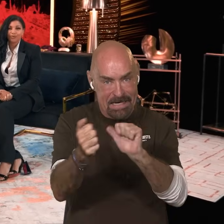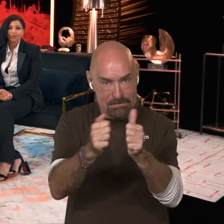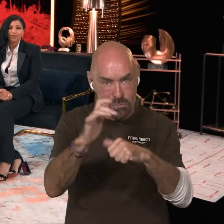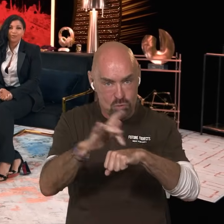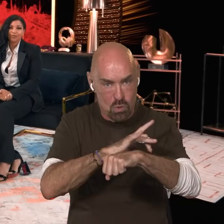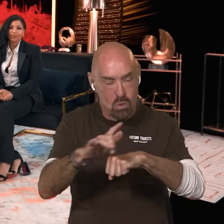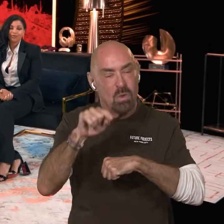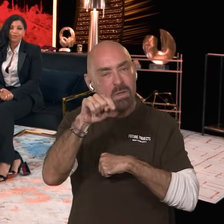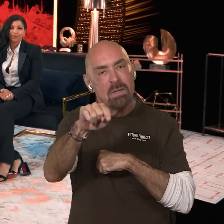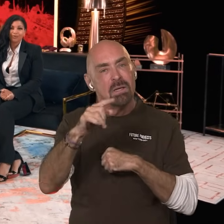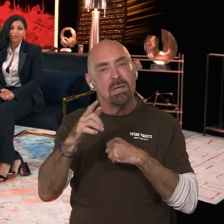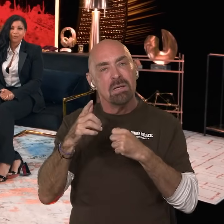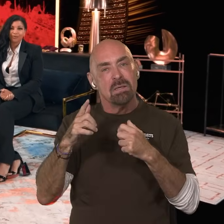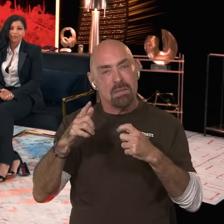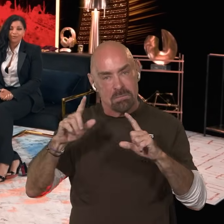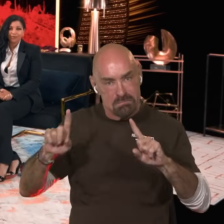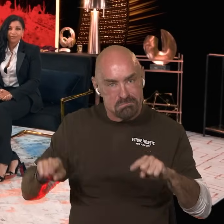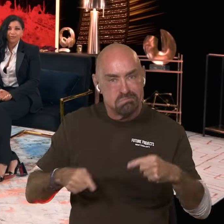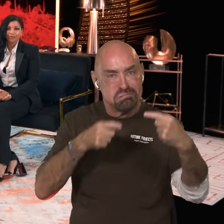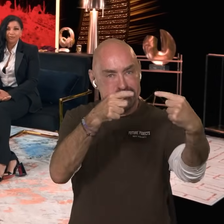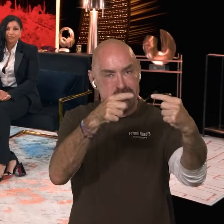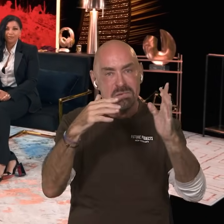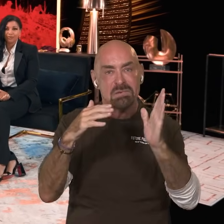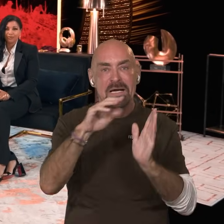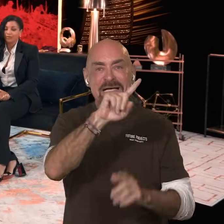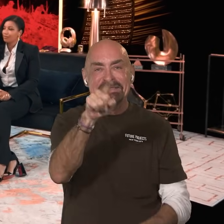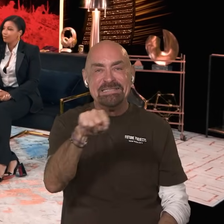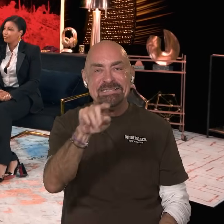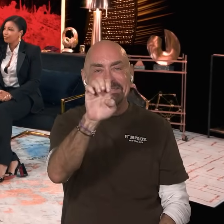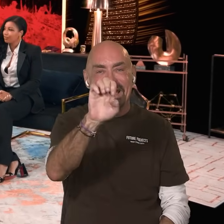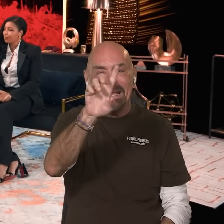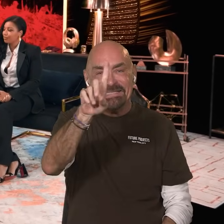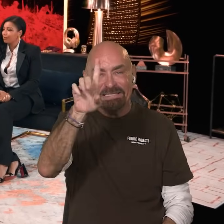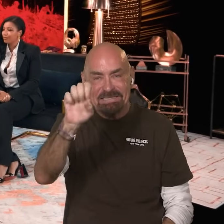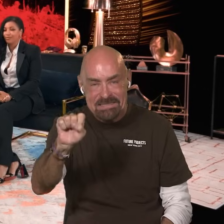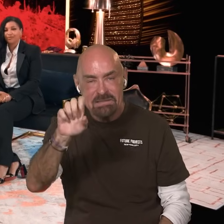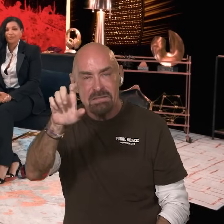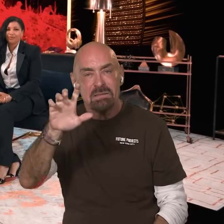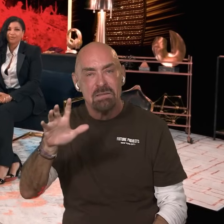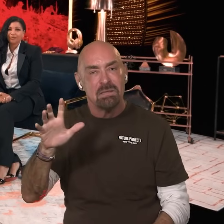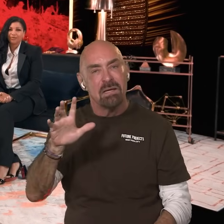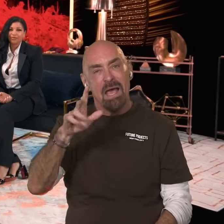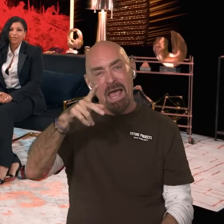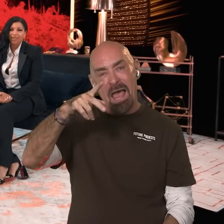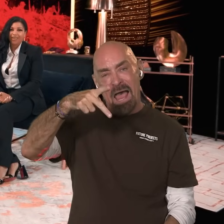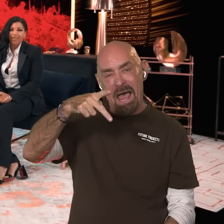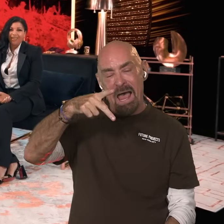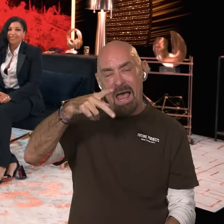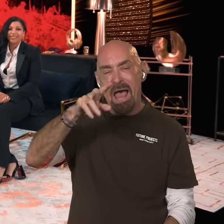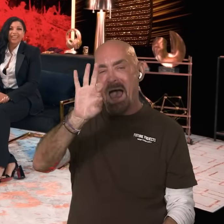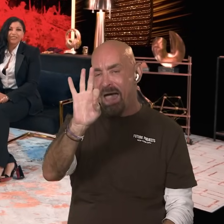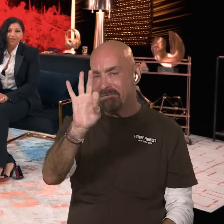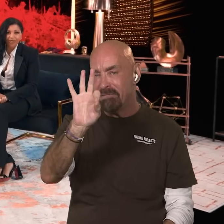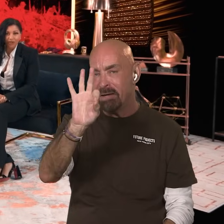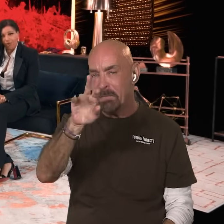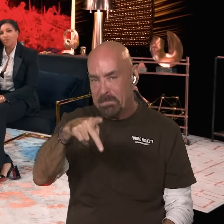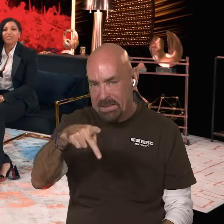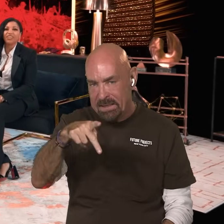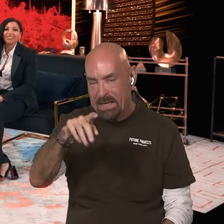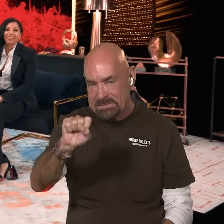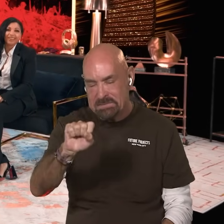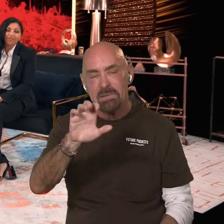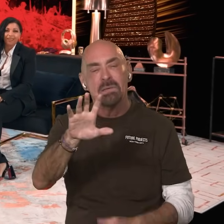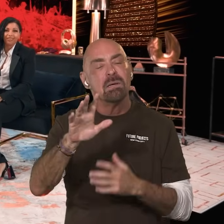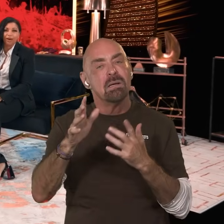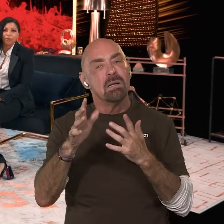sequel, players will face off against a new upgraded generation of Zeds in this long-awaited co-op horror FPS. And the Zeds aren't the